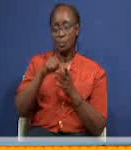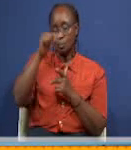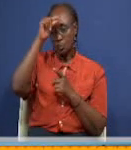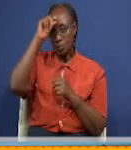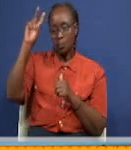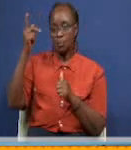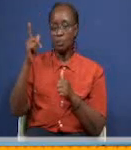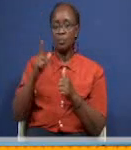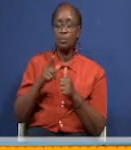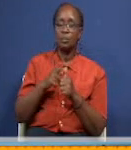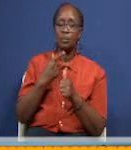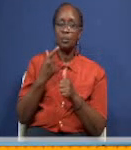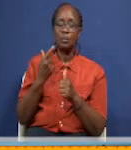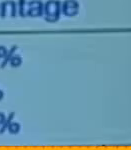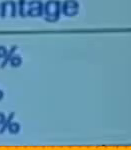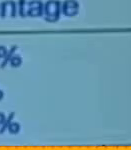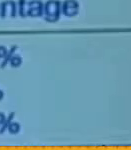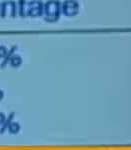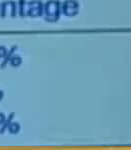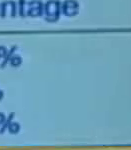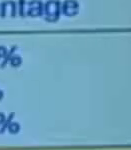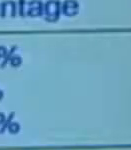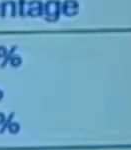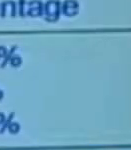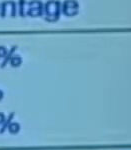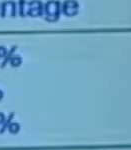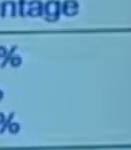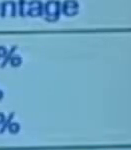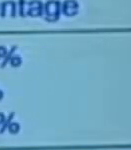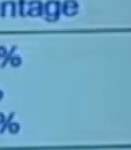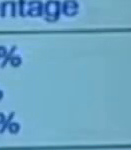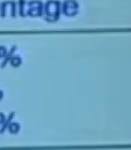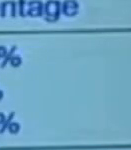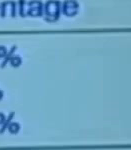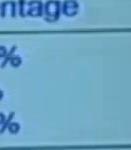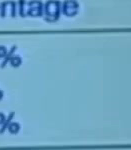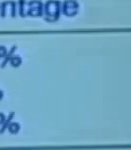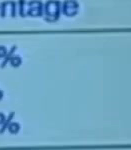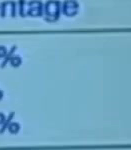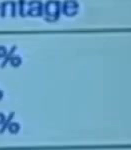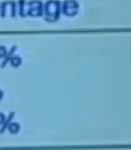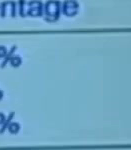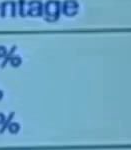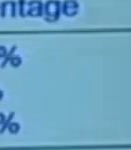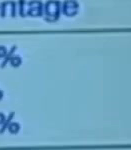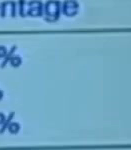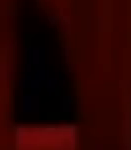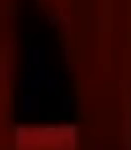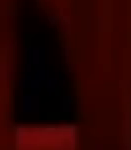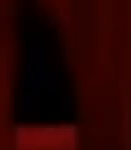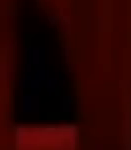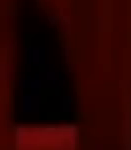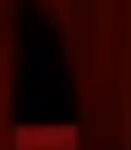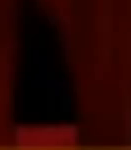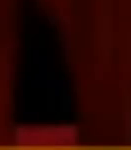kwanza, ne shes kana ne baraba balingrita kura, irole da ambere buruku dole mutiti kira Kenya kya nyuma, na komito bisi ne arambe annex. If the Republic